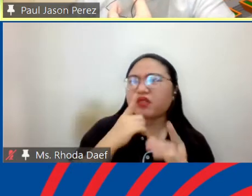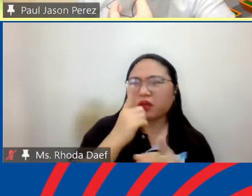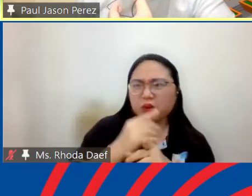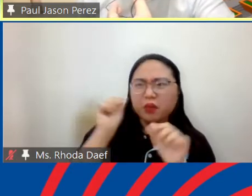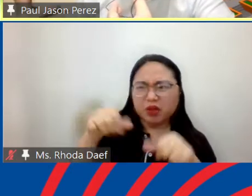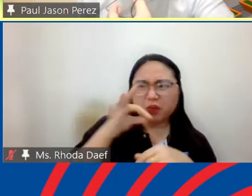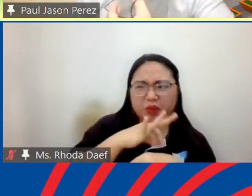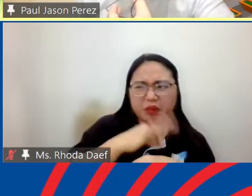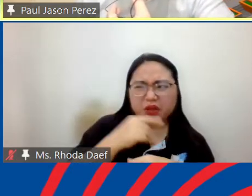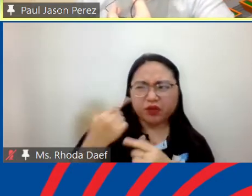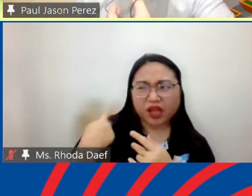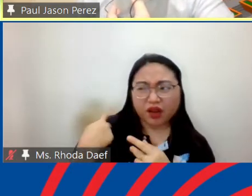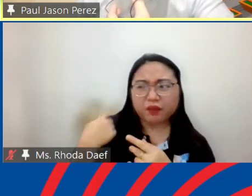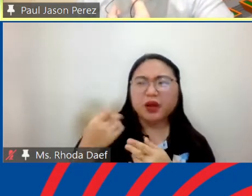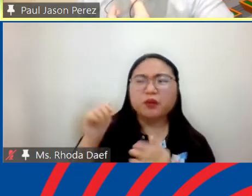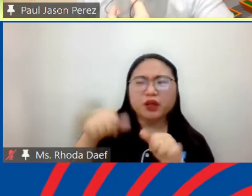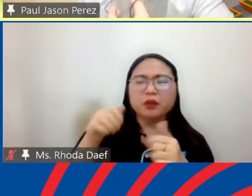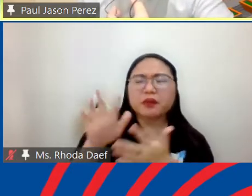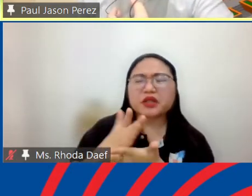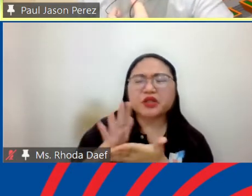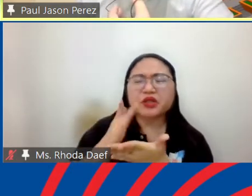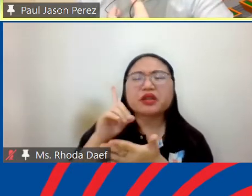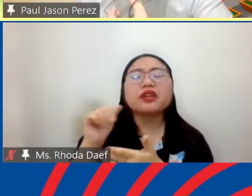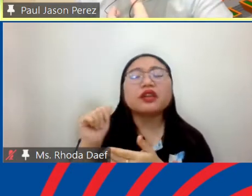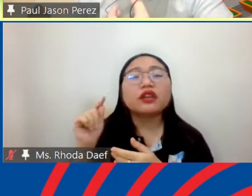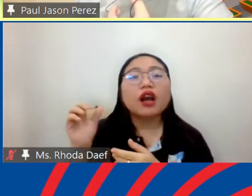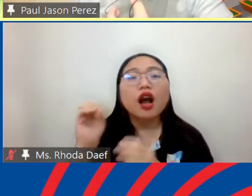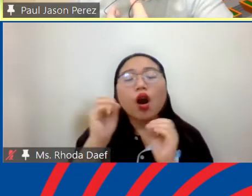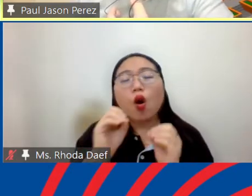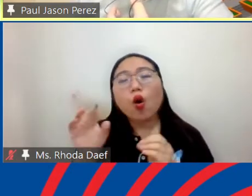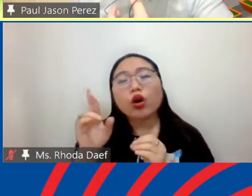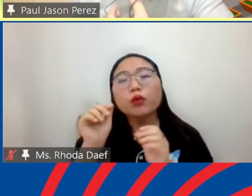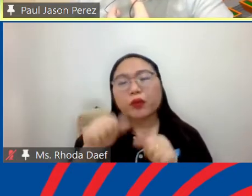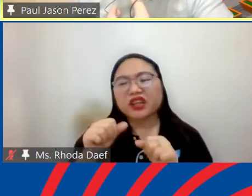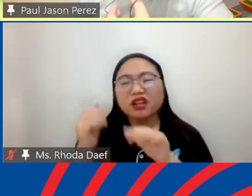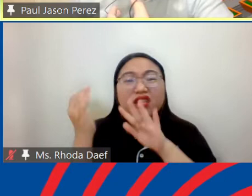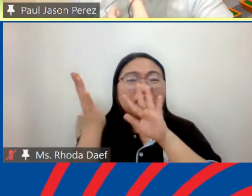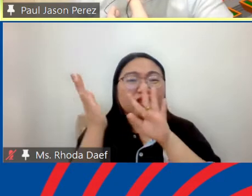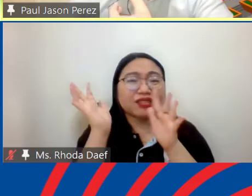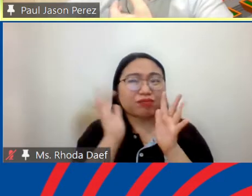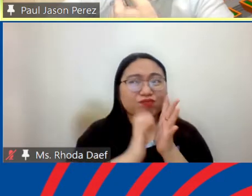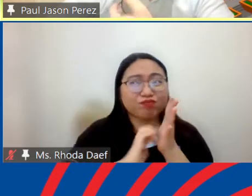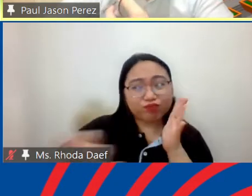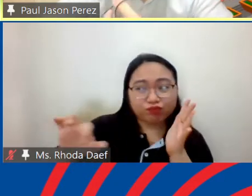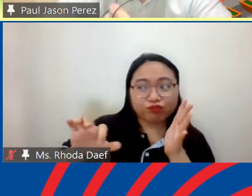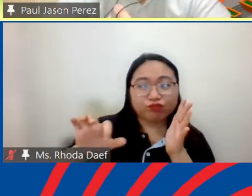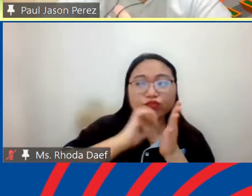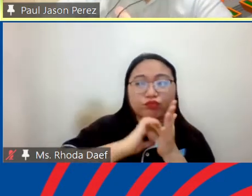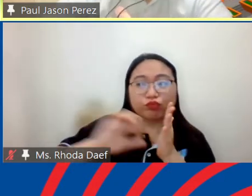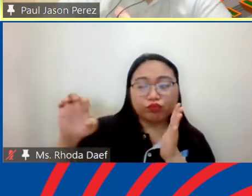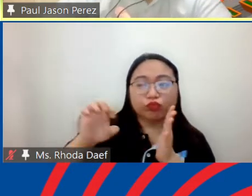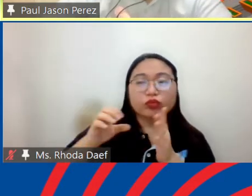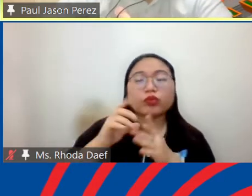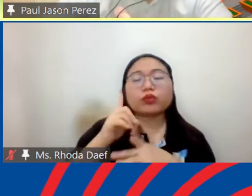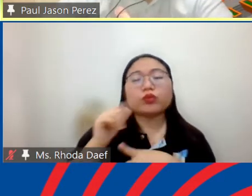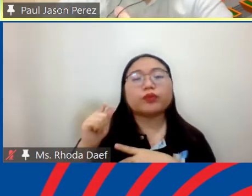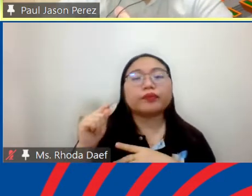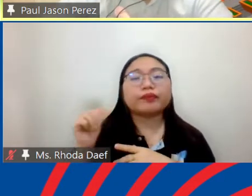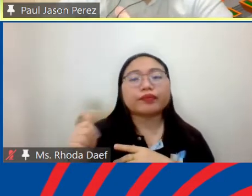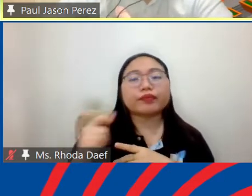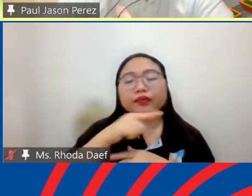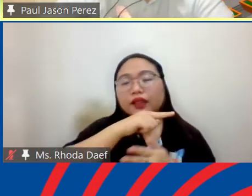do we still have to share this data, or maybe we have to dispose this data. So these activities